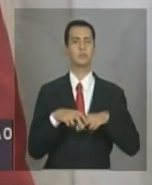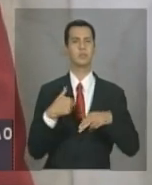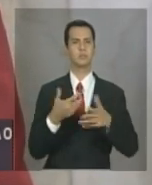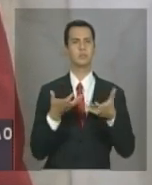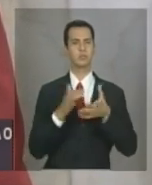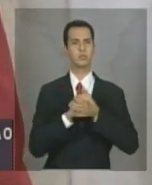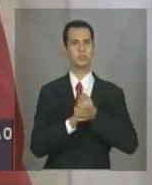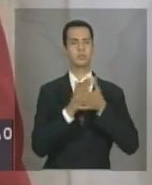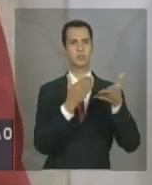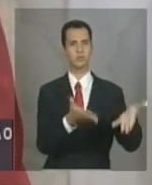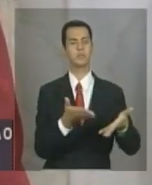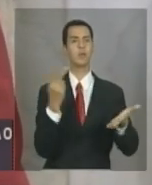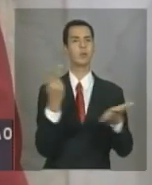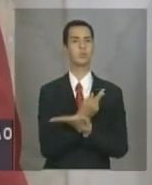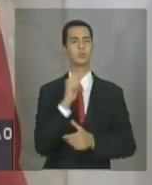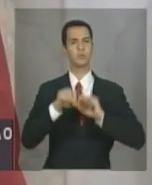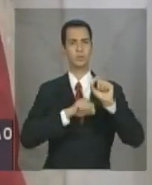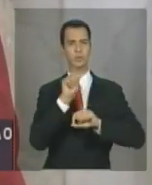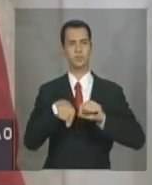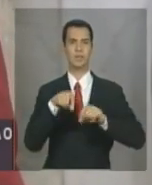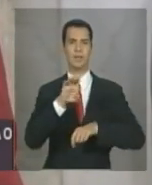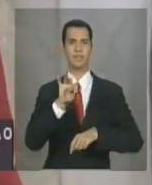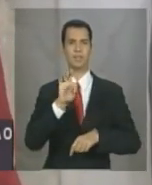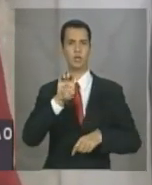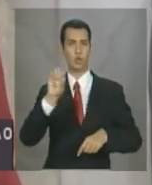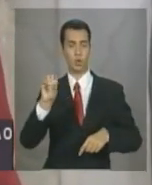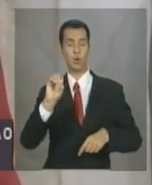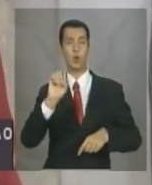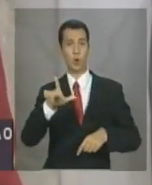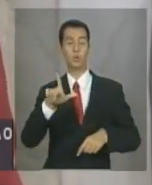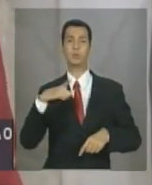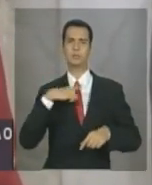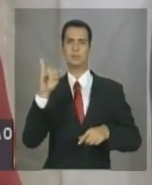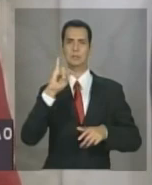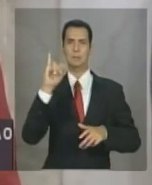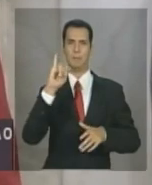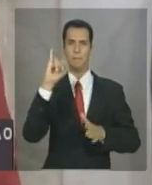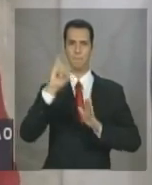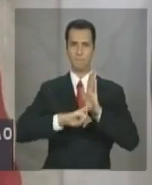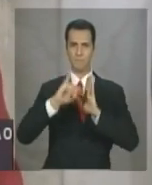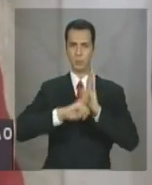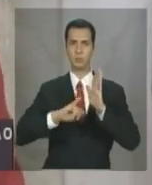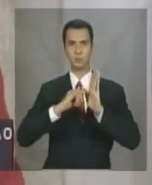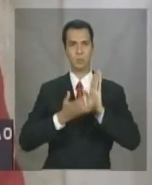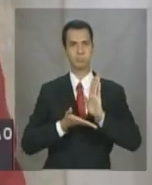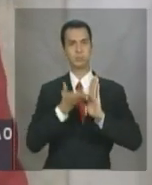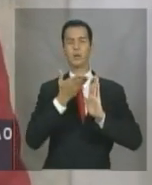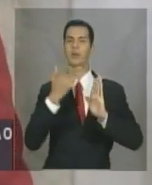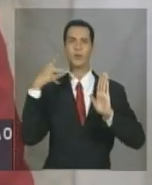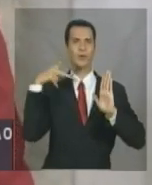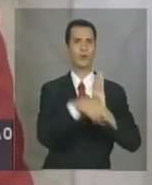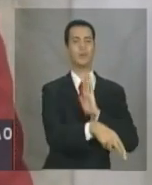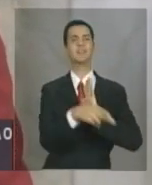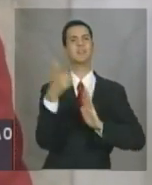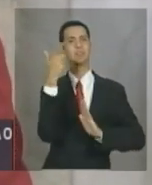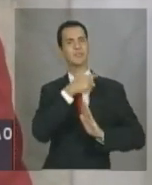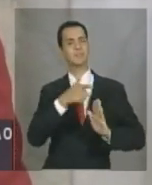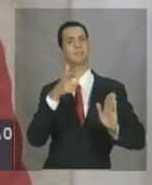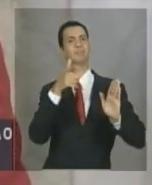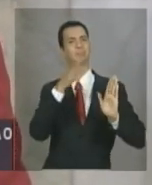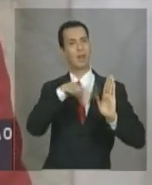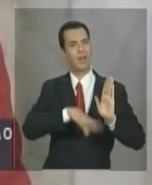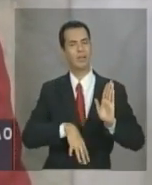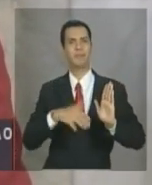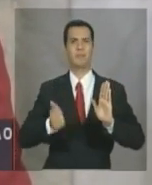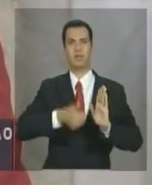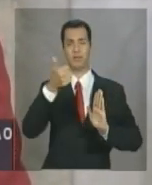to welcome the recently announced reductions to ethanol tariffs. Queria destacar também um grande espaço